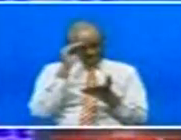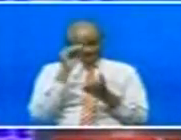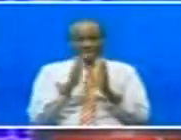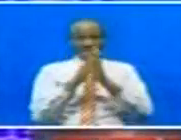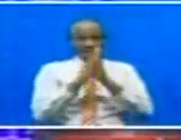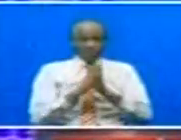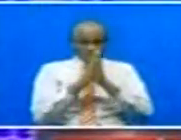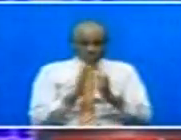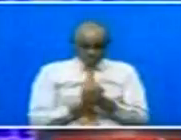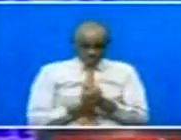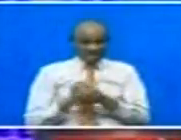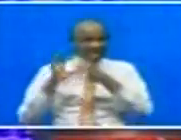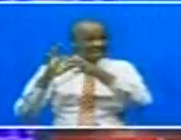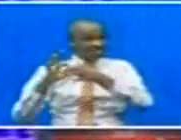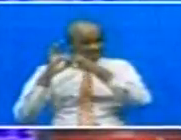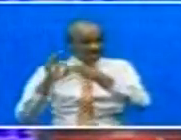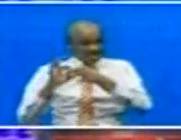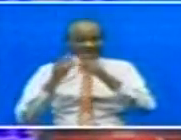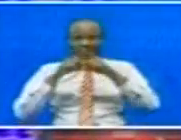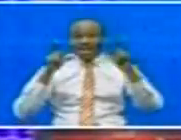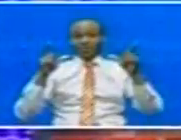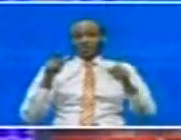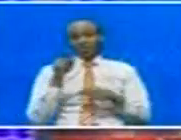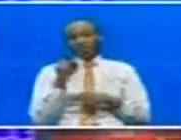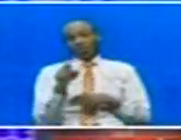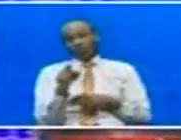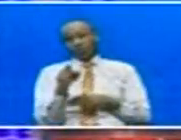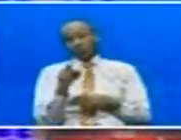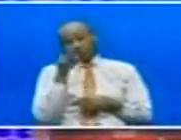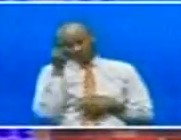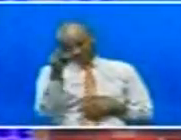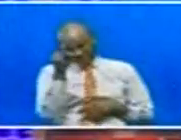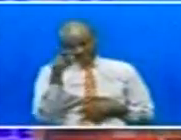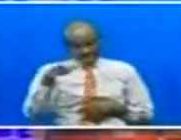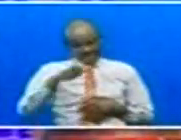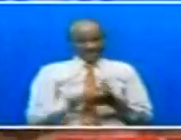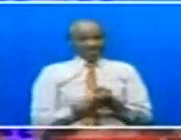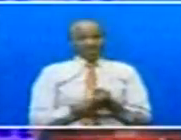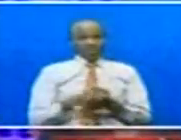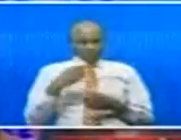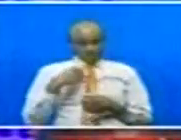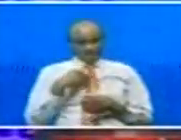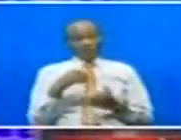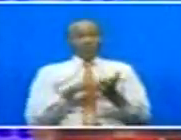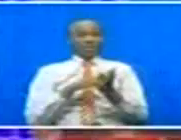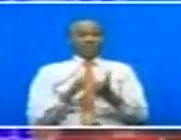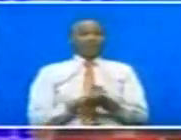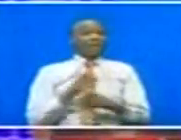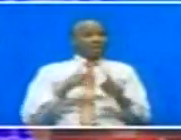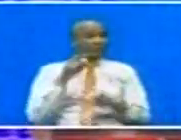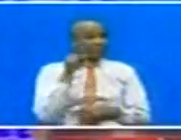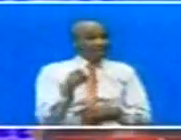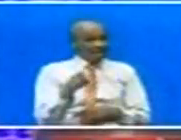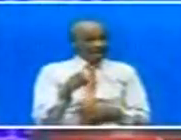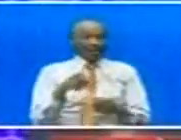religion, the culture, and the language of those areas where we are most vulnerable. In the meantime, but above that,